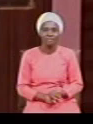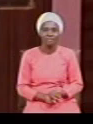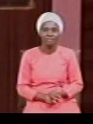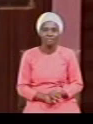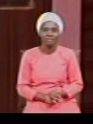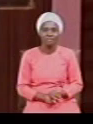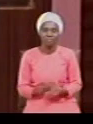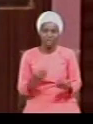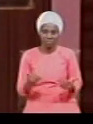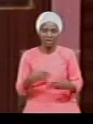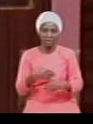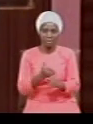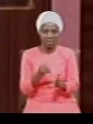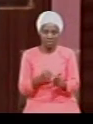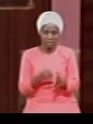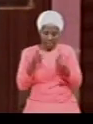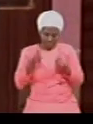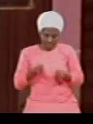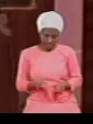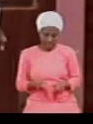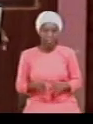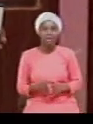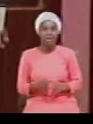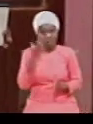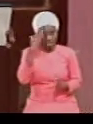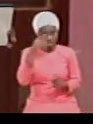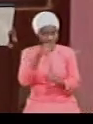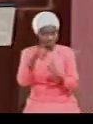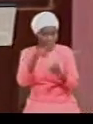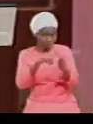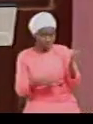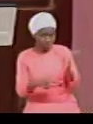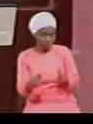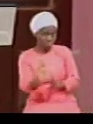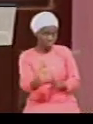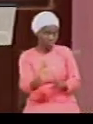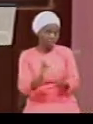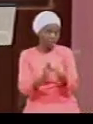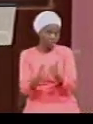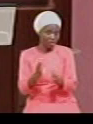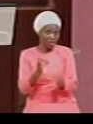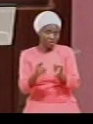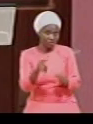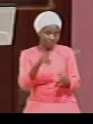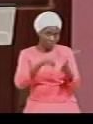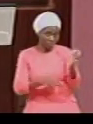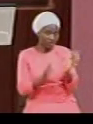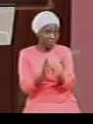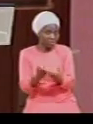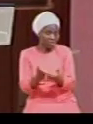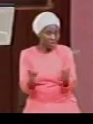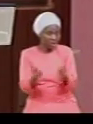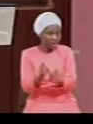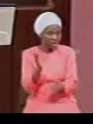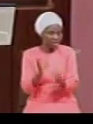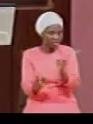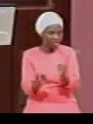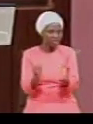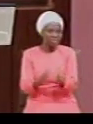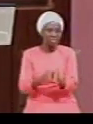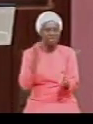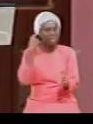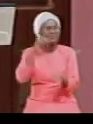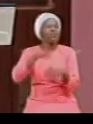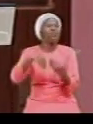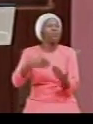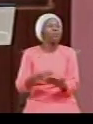Let's make it personal. You know, when you read the Bible, if you read the Bible as if that's for us